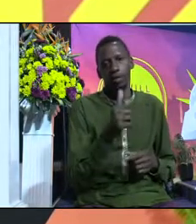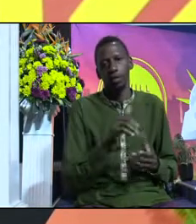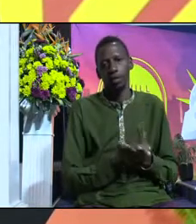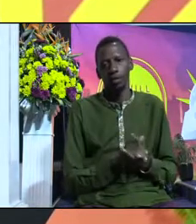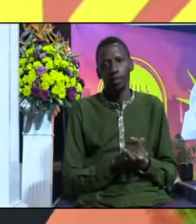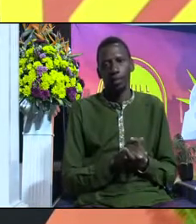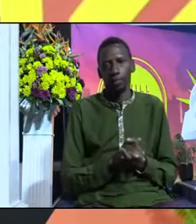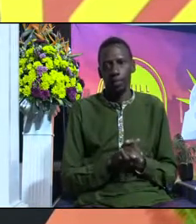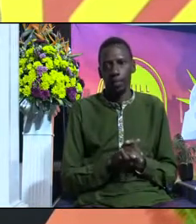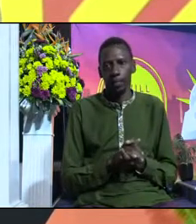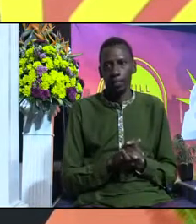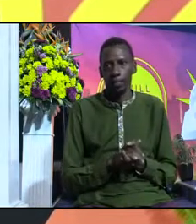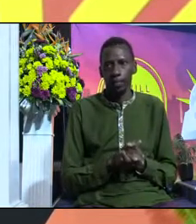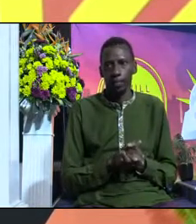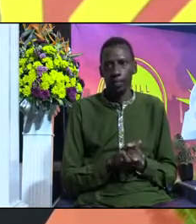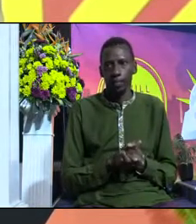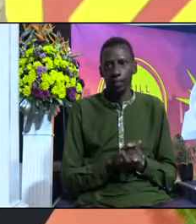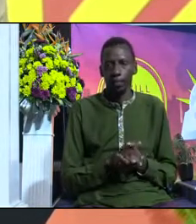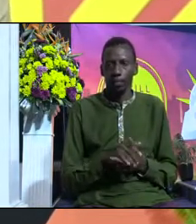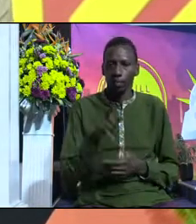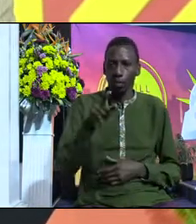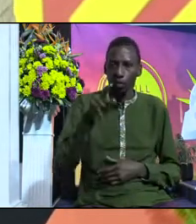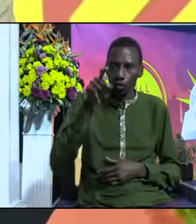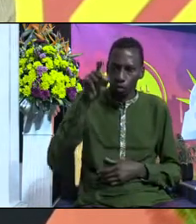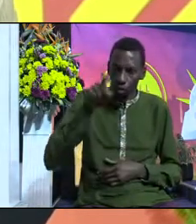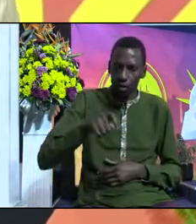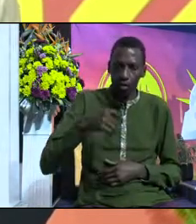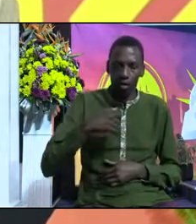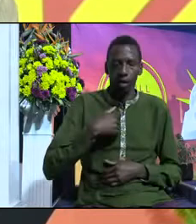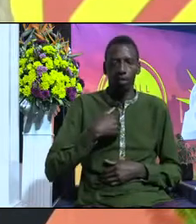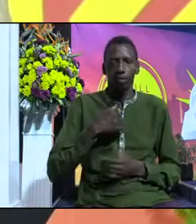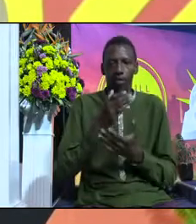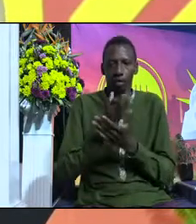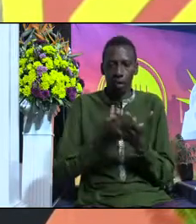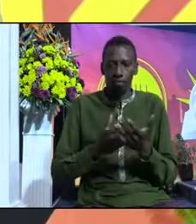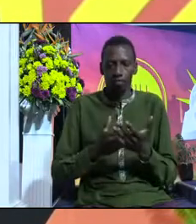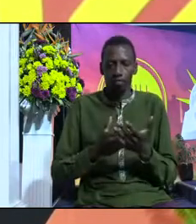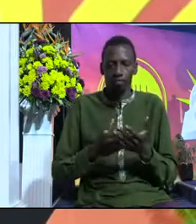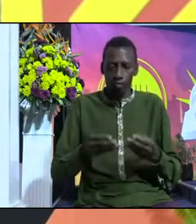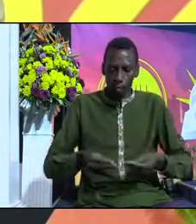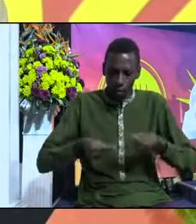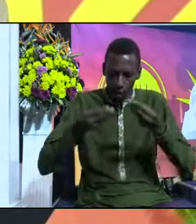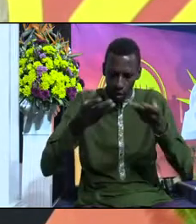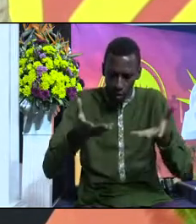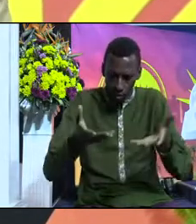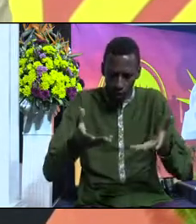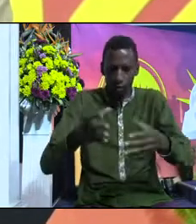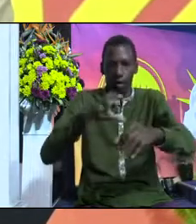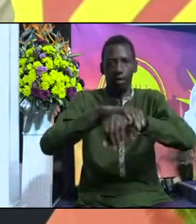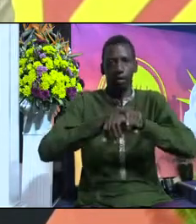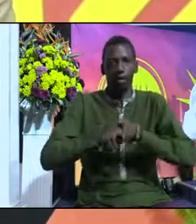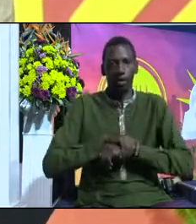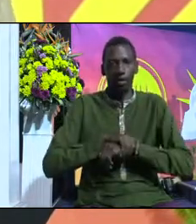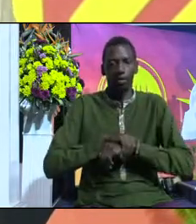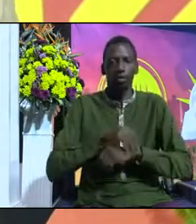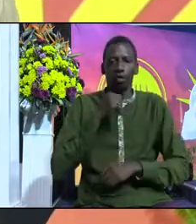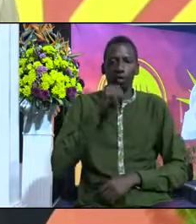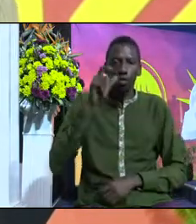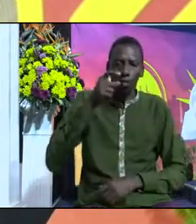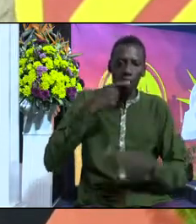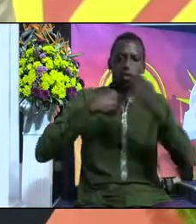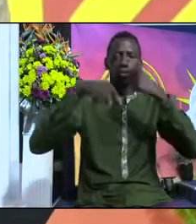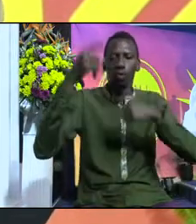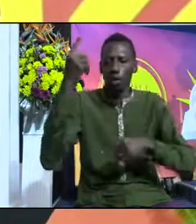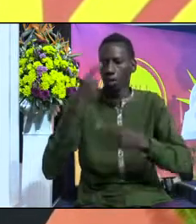Somebody say amen. You must have some give and take. You don't need to win all